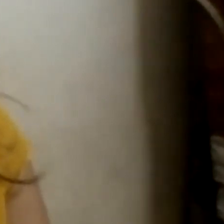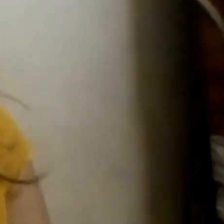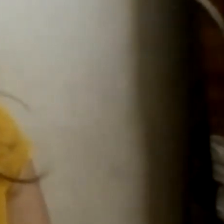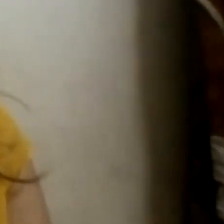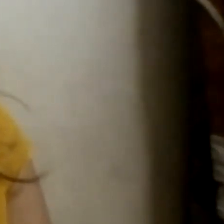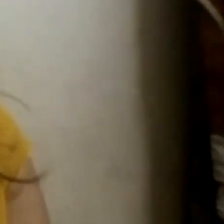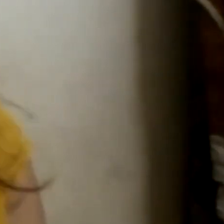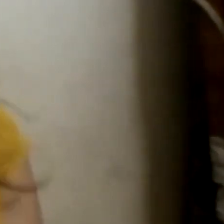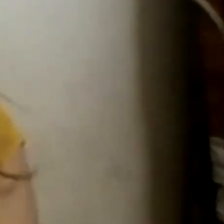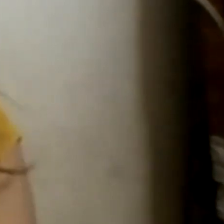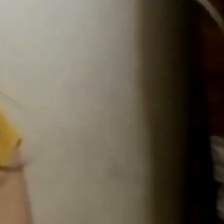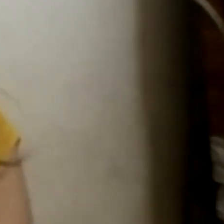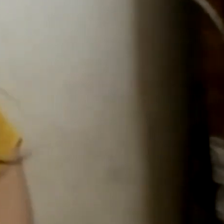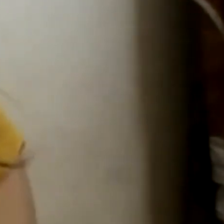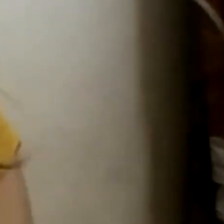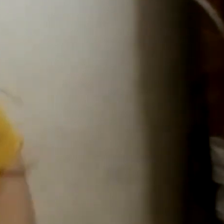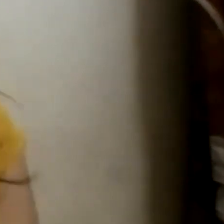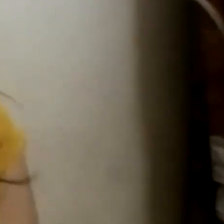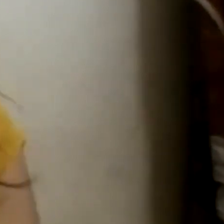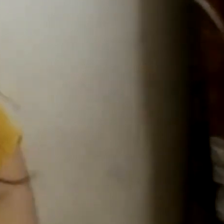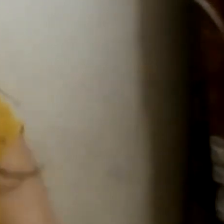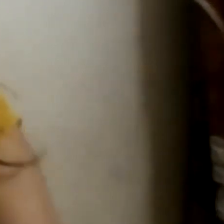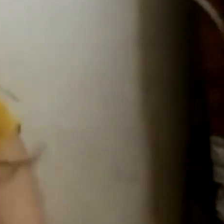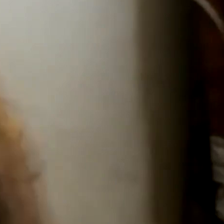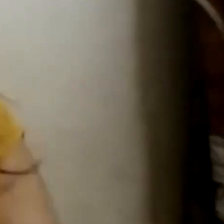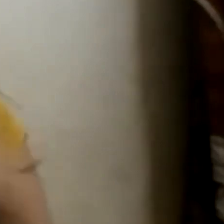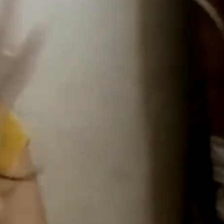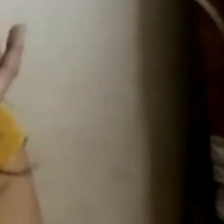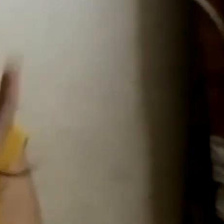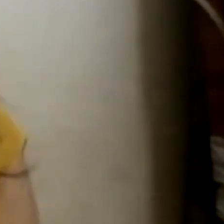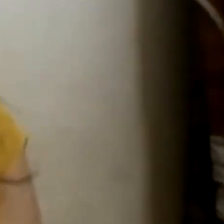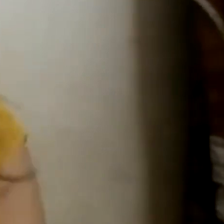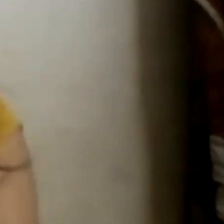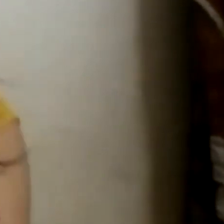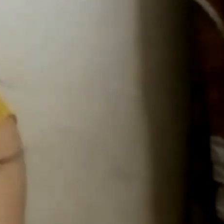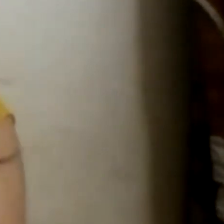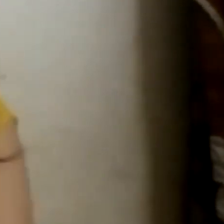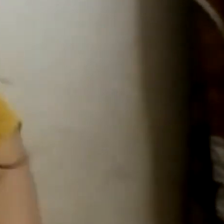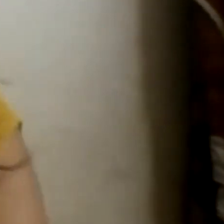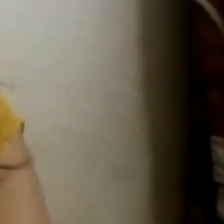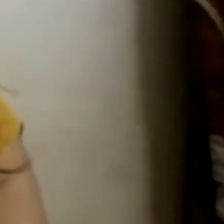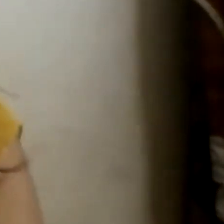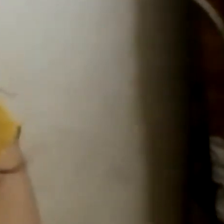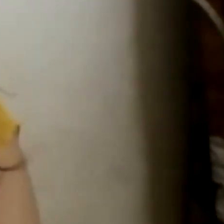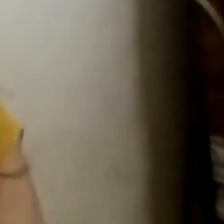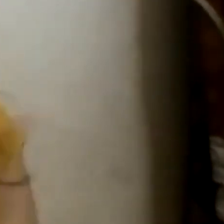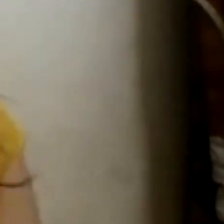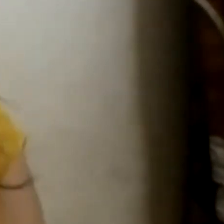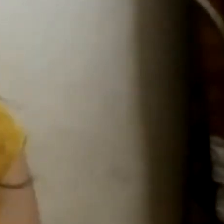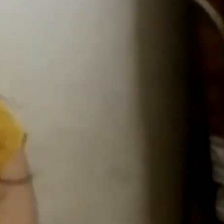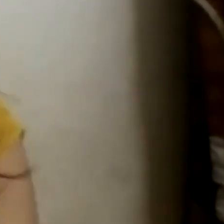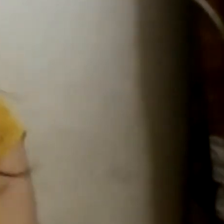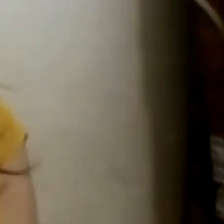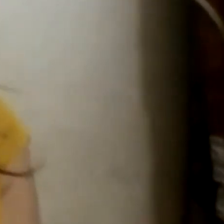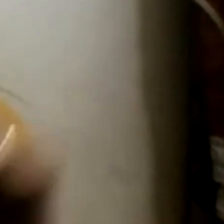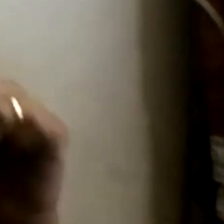Thank you, everyone. Thank you for your time. We will be having the last lecture of the certificate course tomorrow. The timings are 5:30 to 7